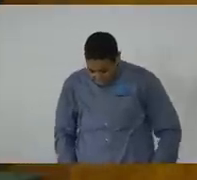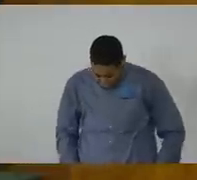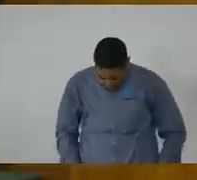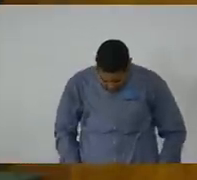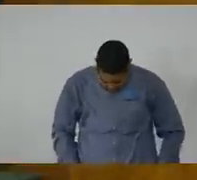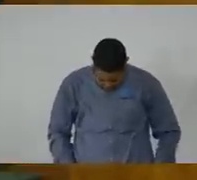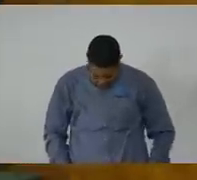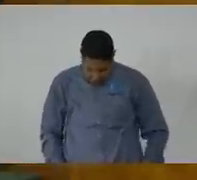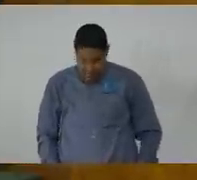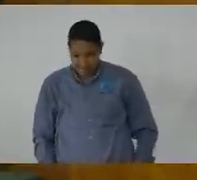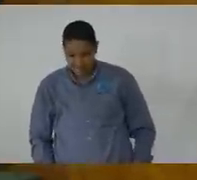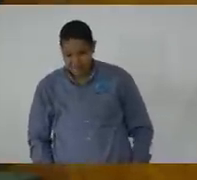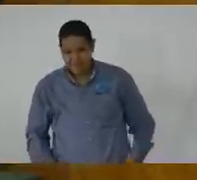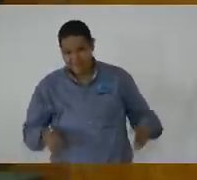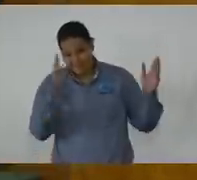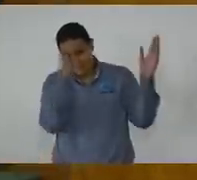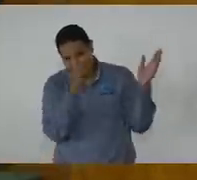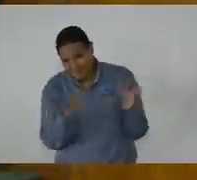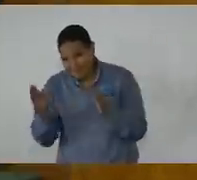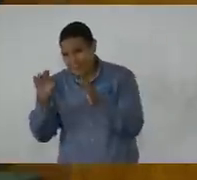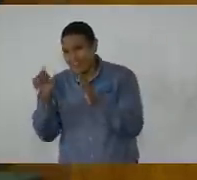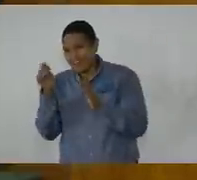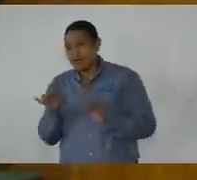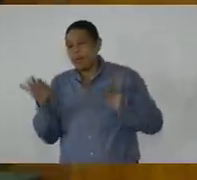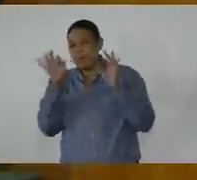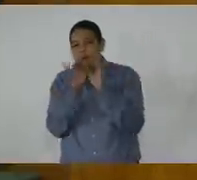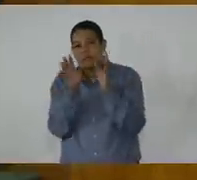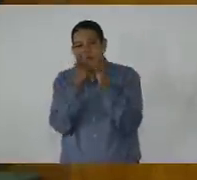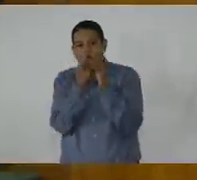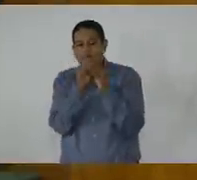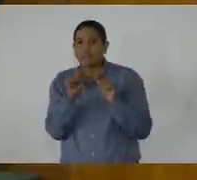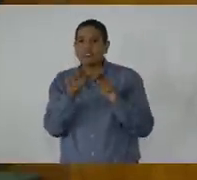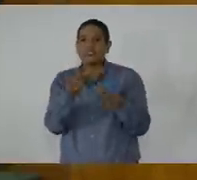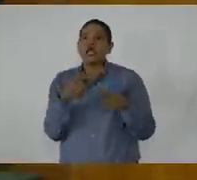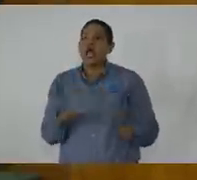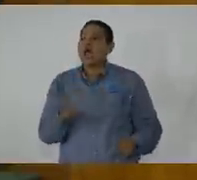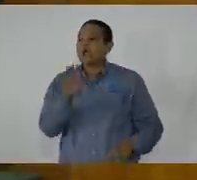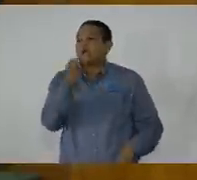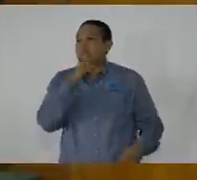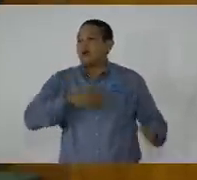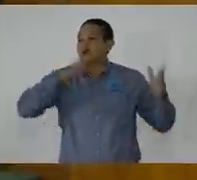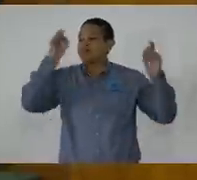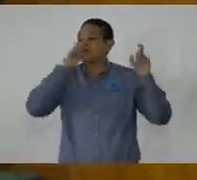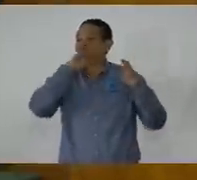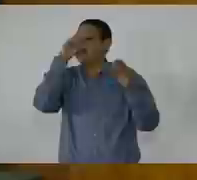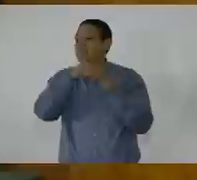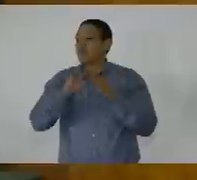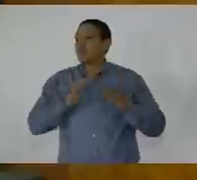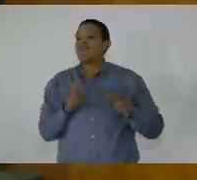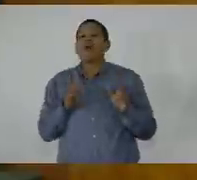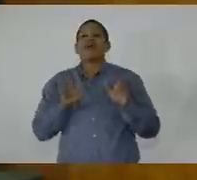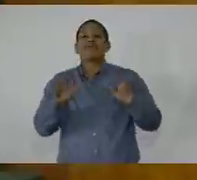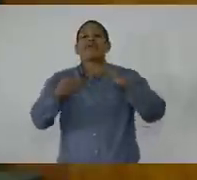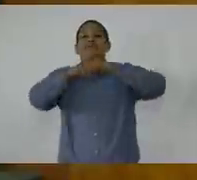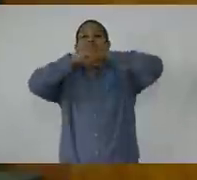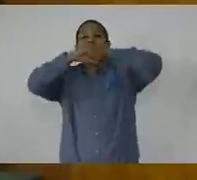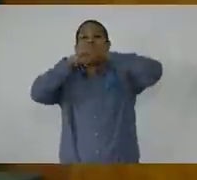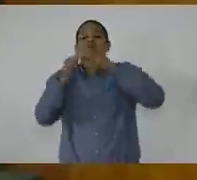I now turn to an important conference. Madam Speaker, as a part of our investment promotion